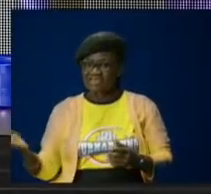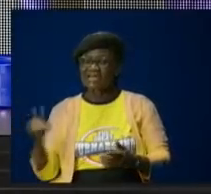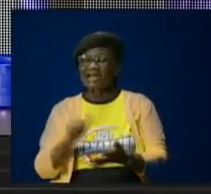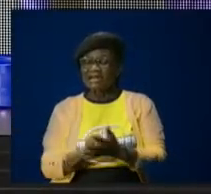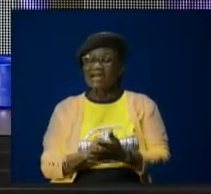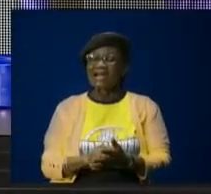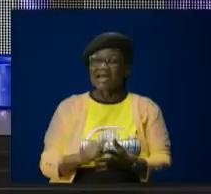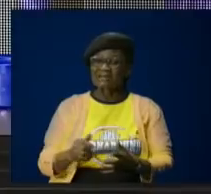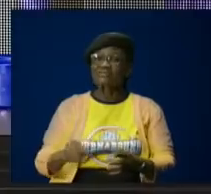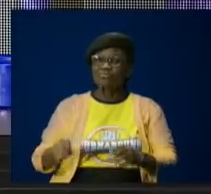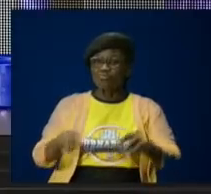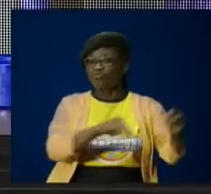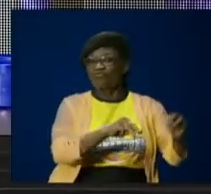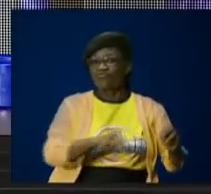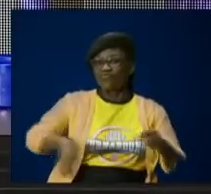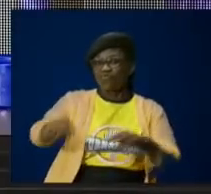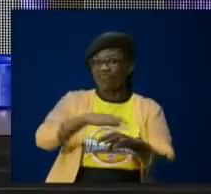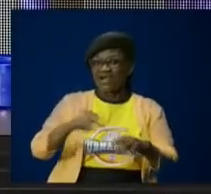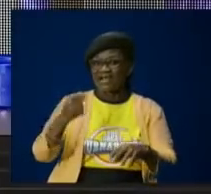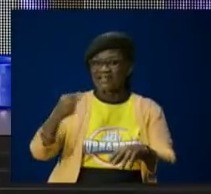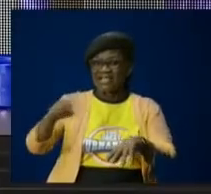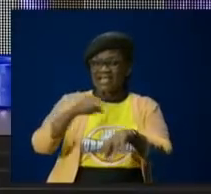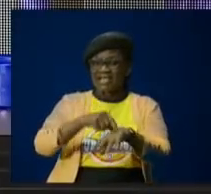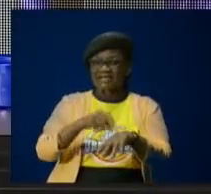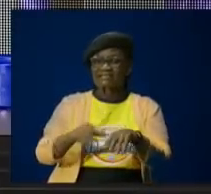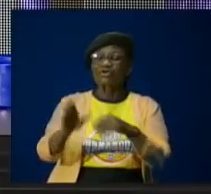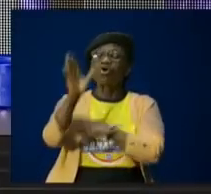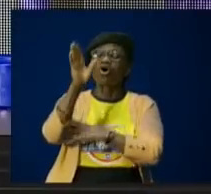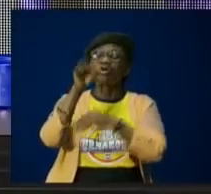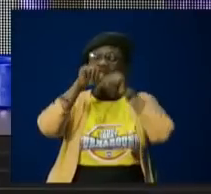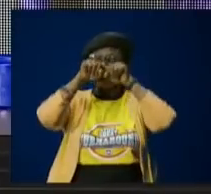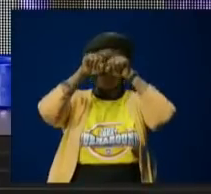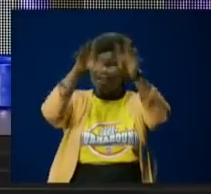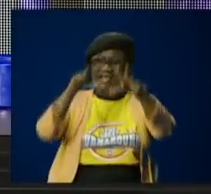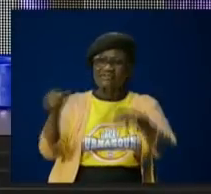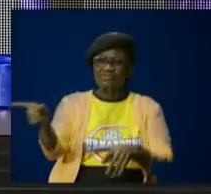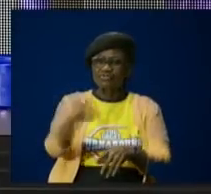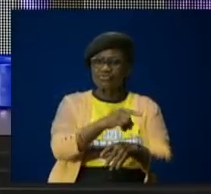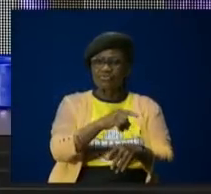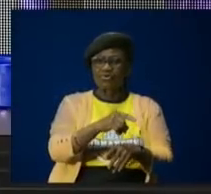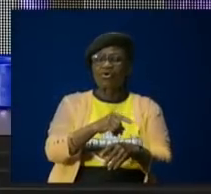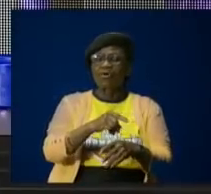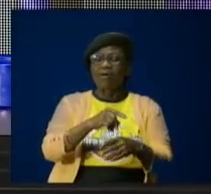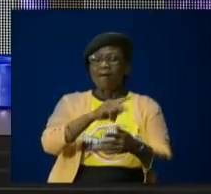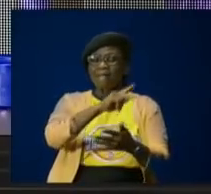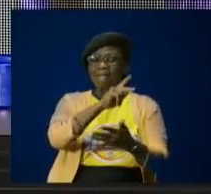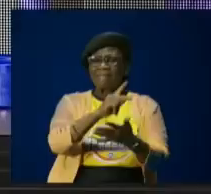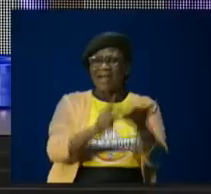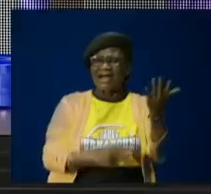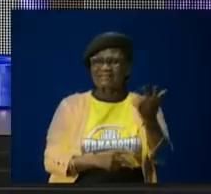the earth. God bless you. Part 6.